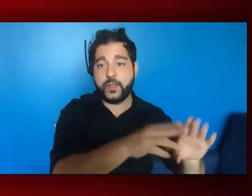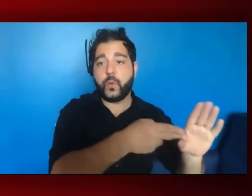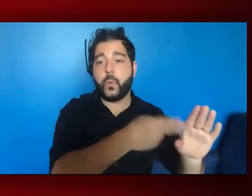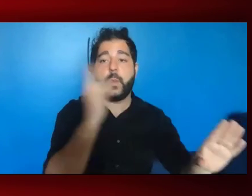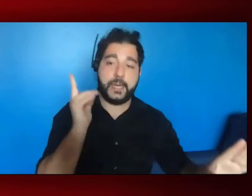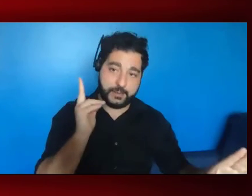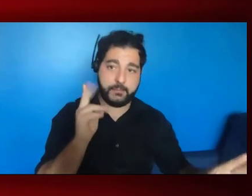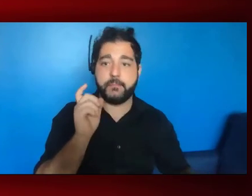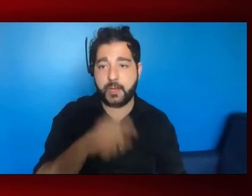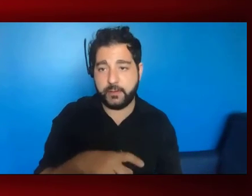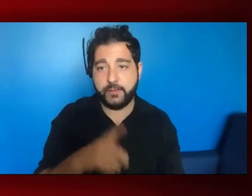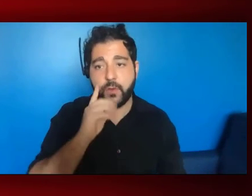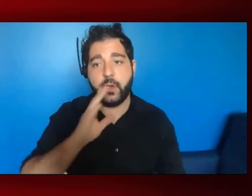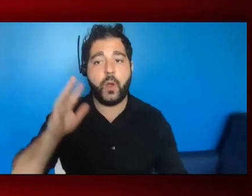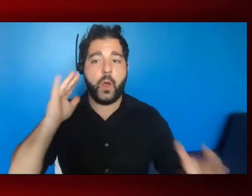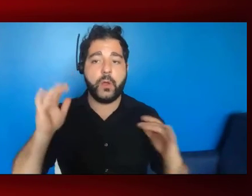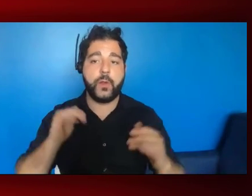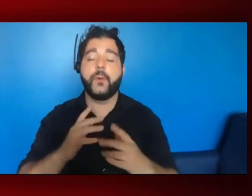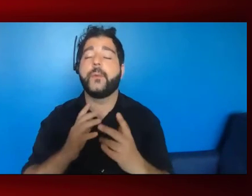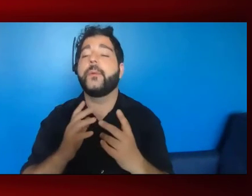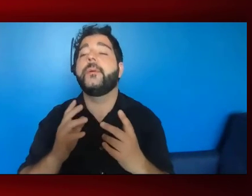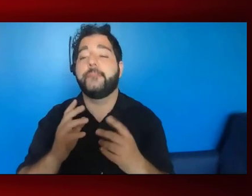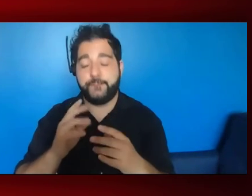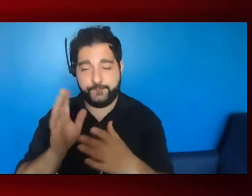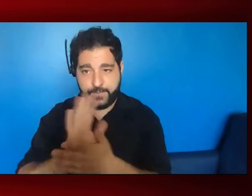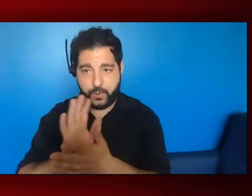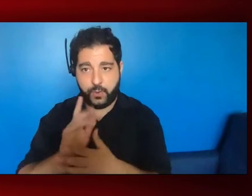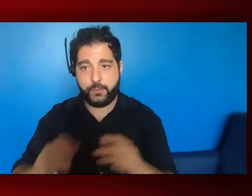Zoom to have your audio and video pop up.